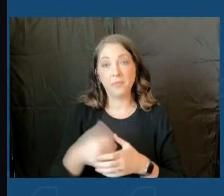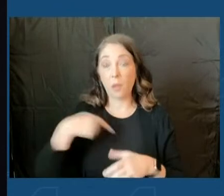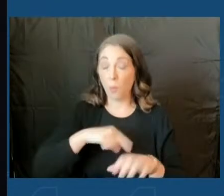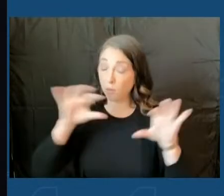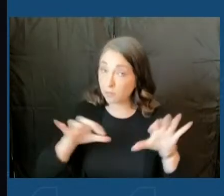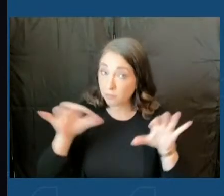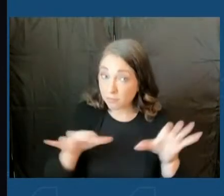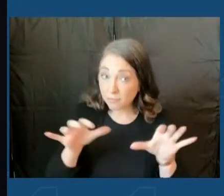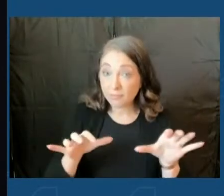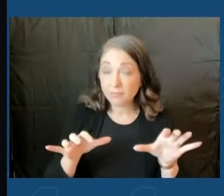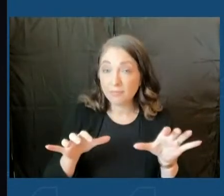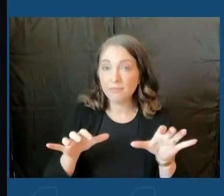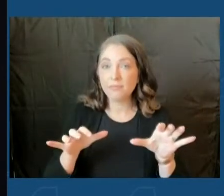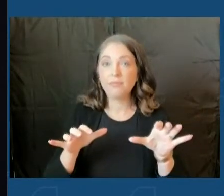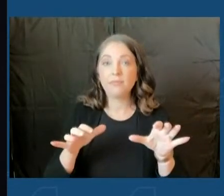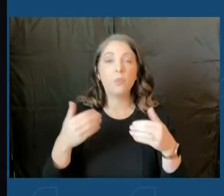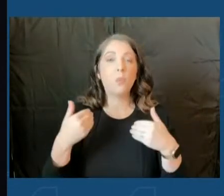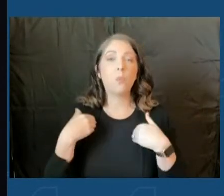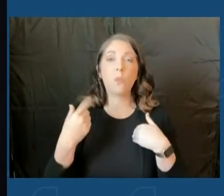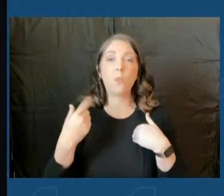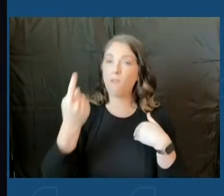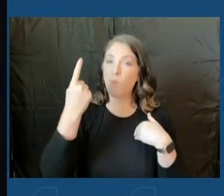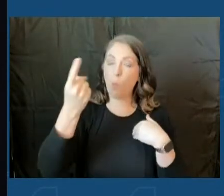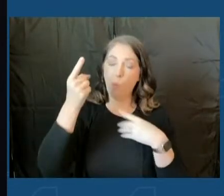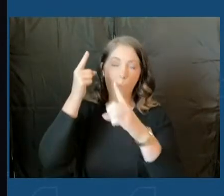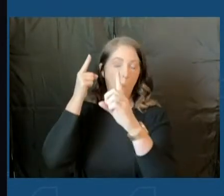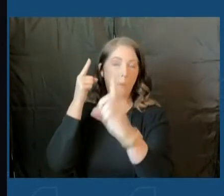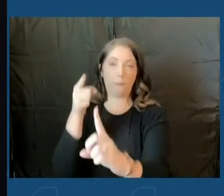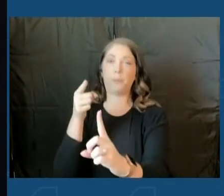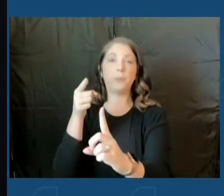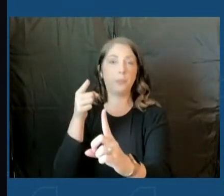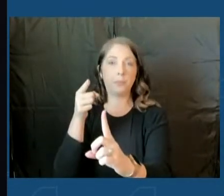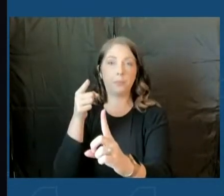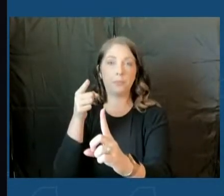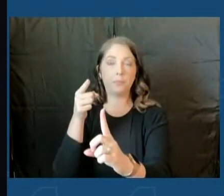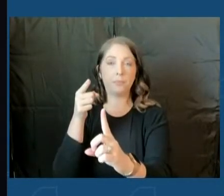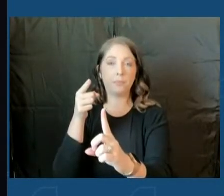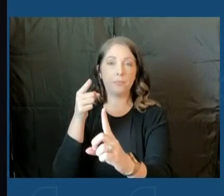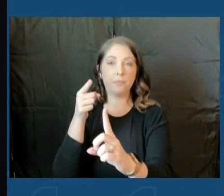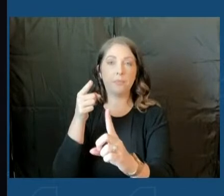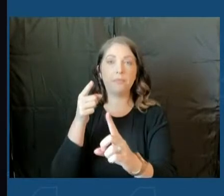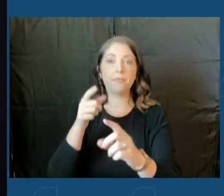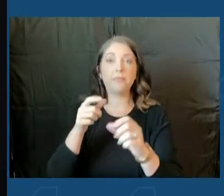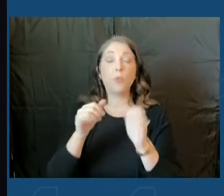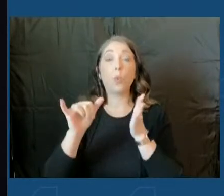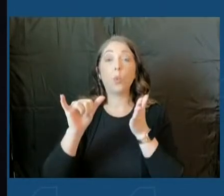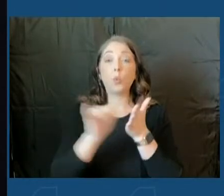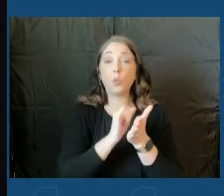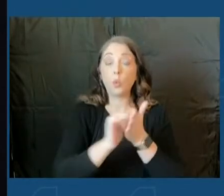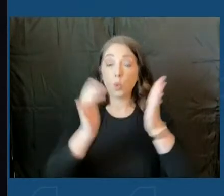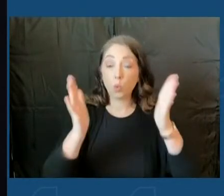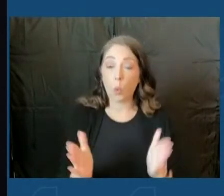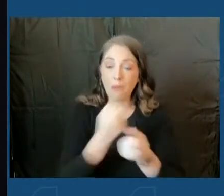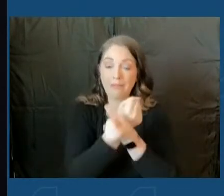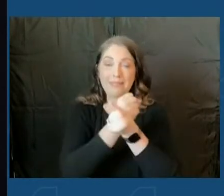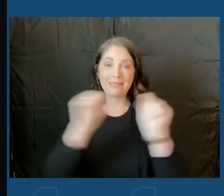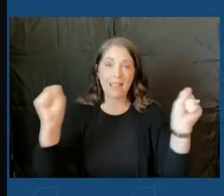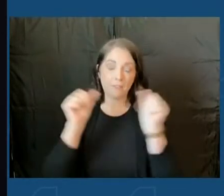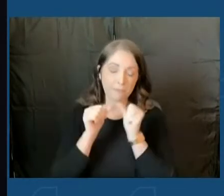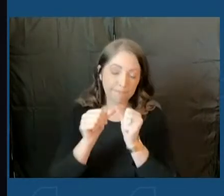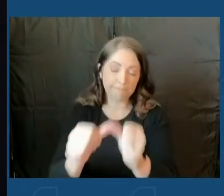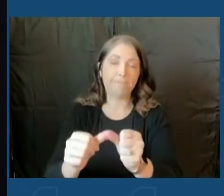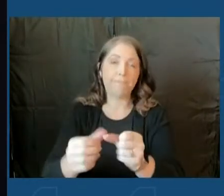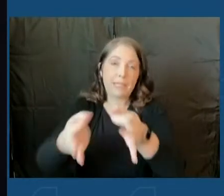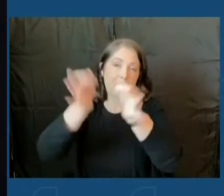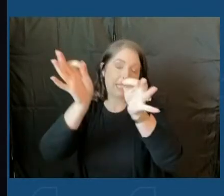this, we have one primary objective, and that is to keep New Yorkers safe. It's as simple as that. Our job